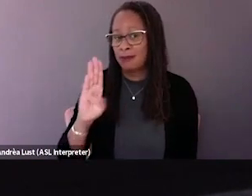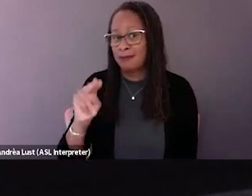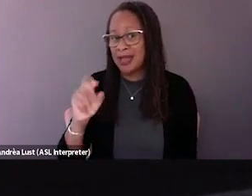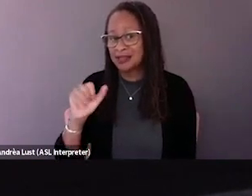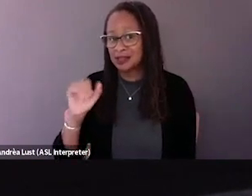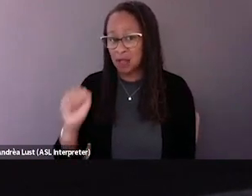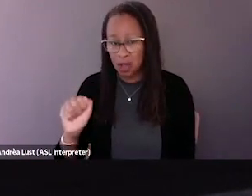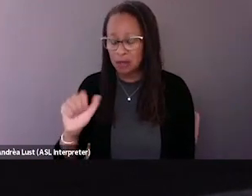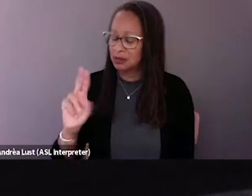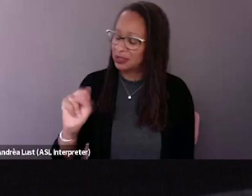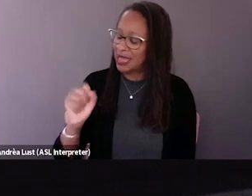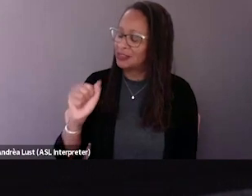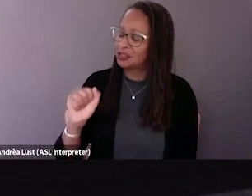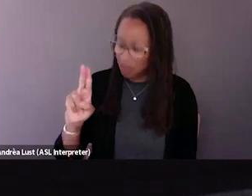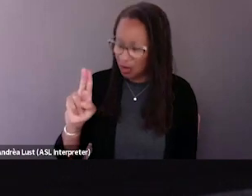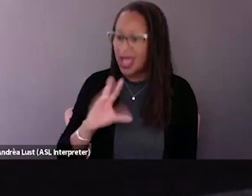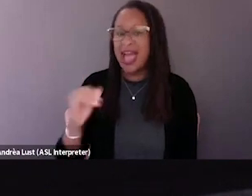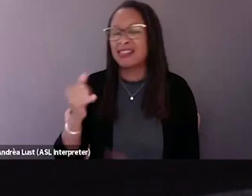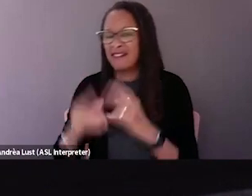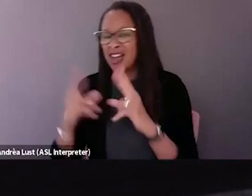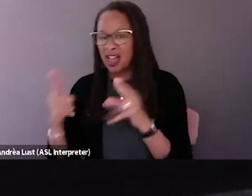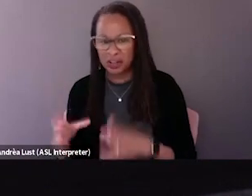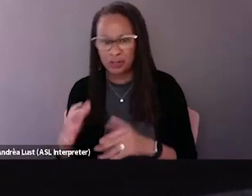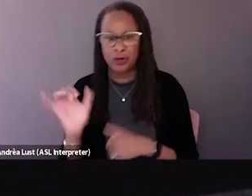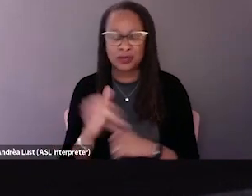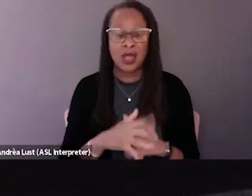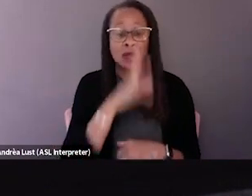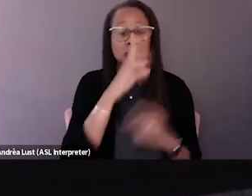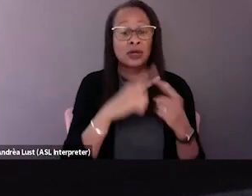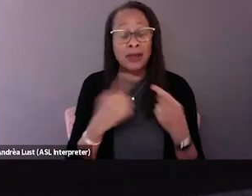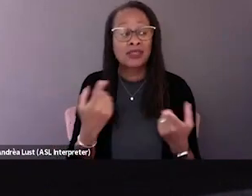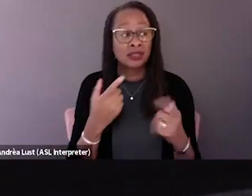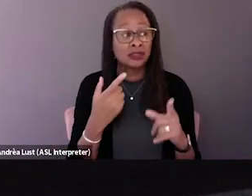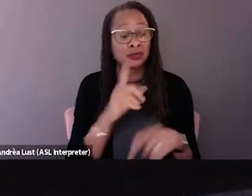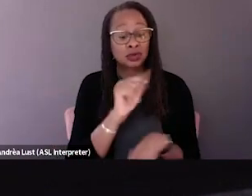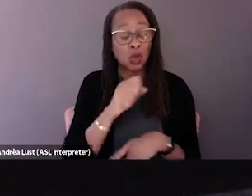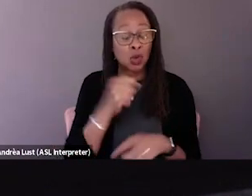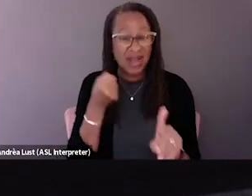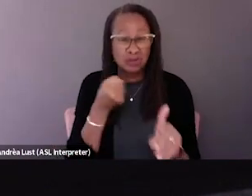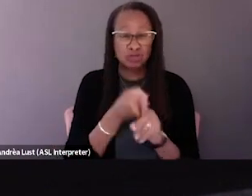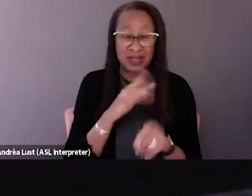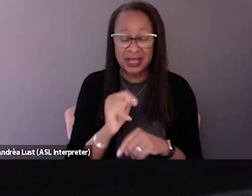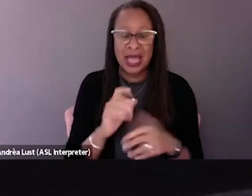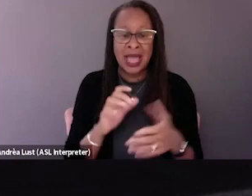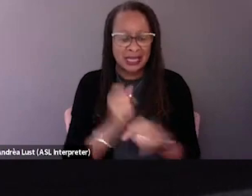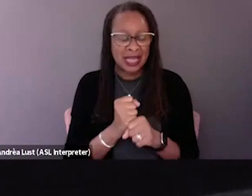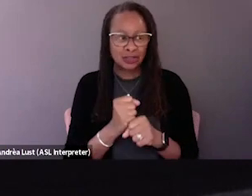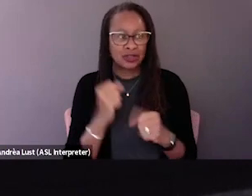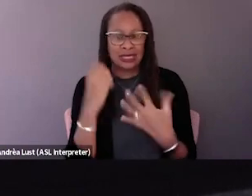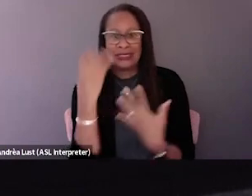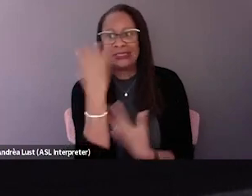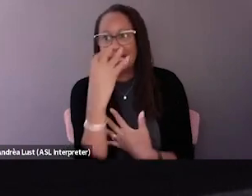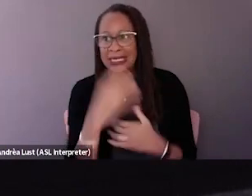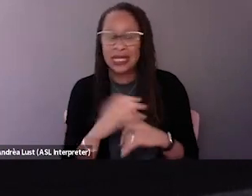final editor on this as well. We spoke a lot about the tone and how we strike this, this tone of like capturing the absurdity of the